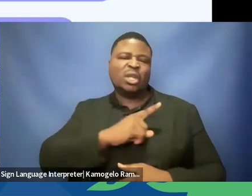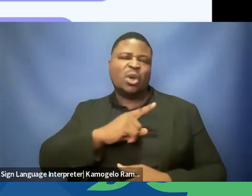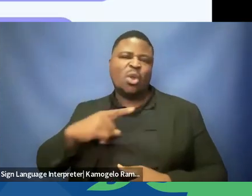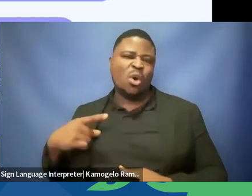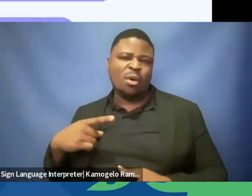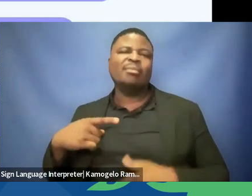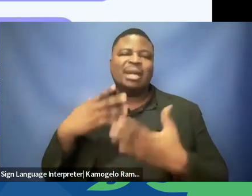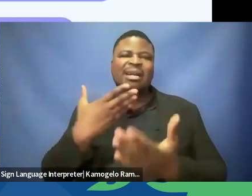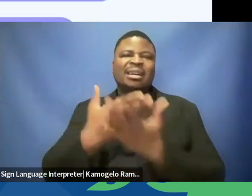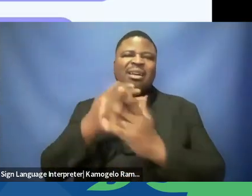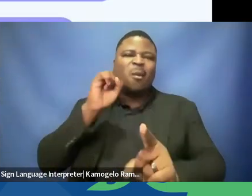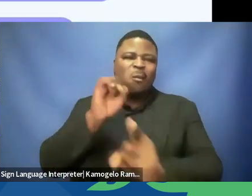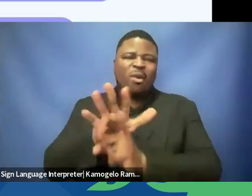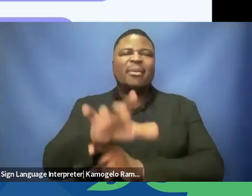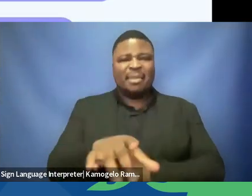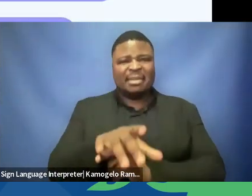damage because of